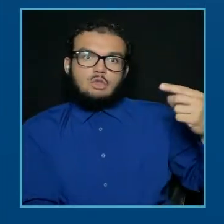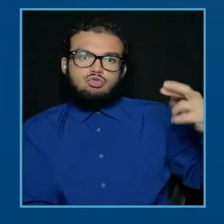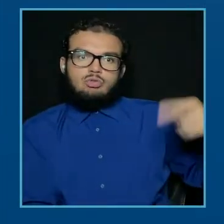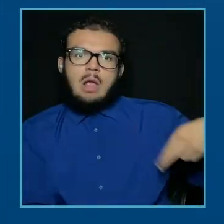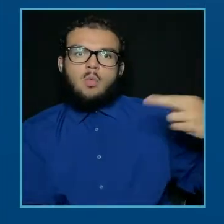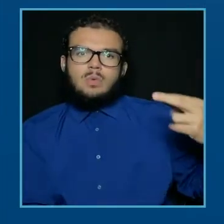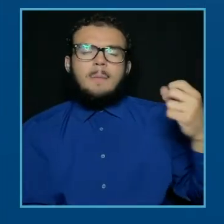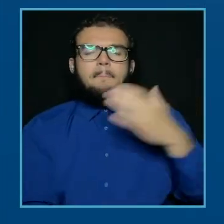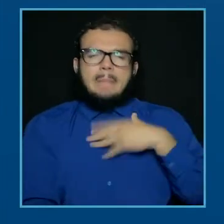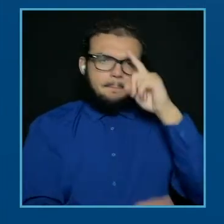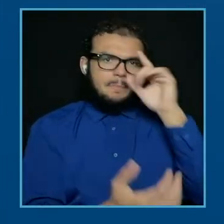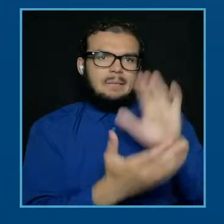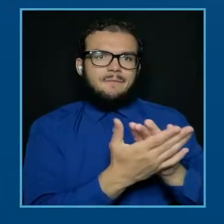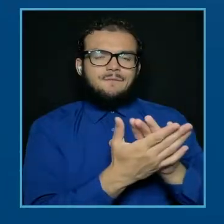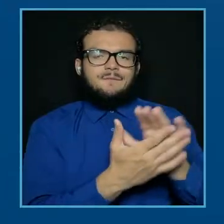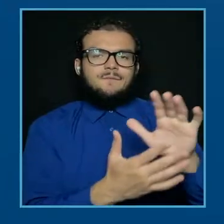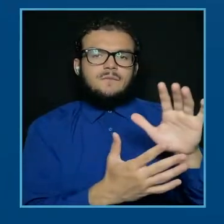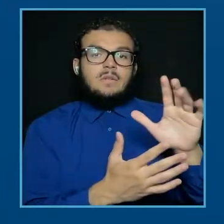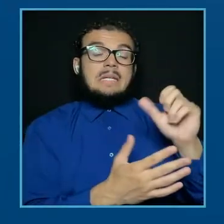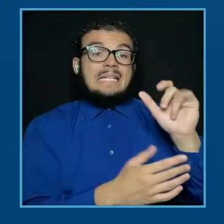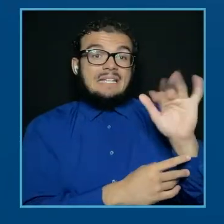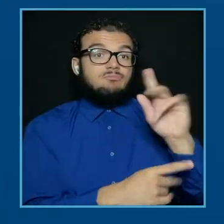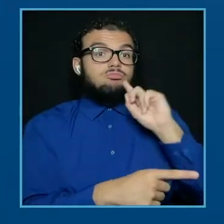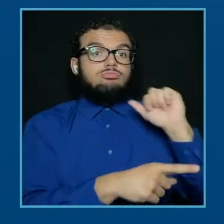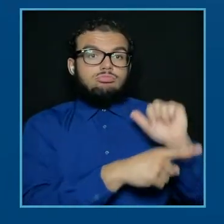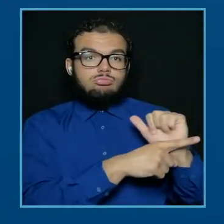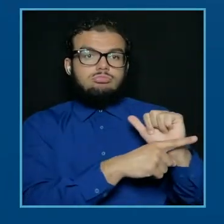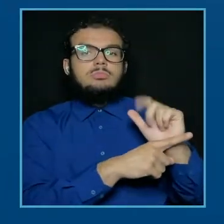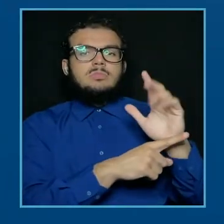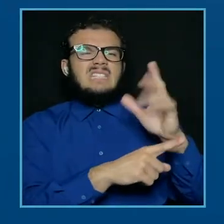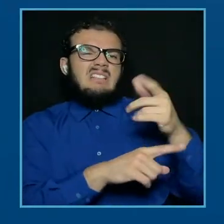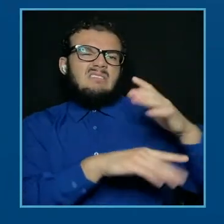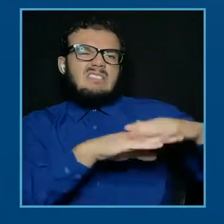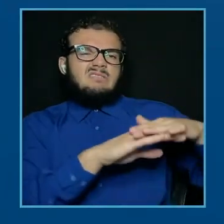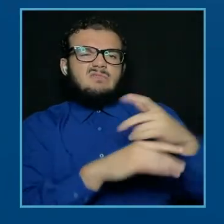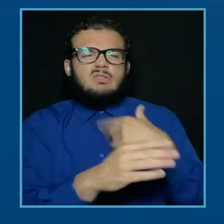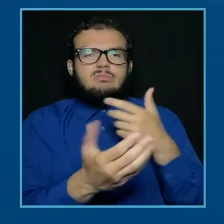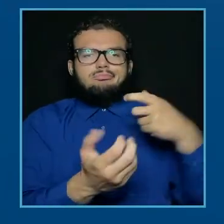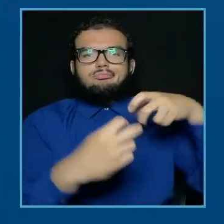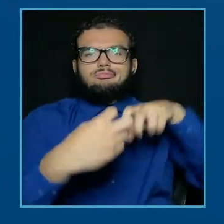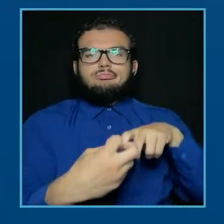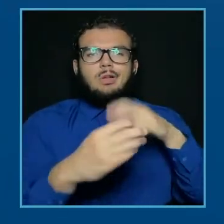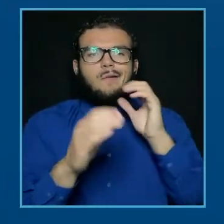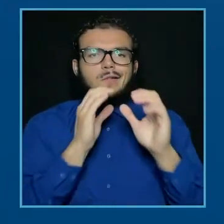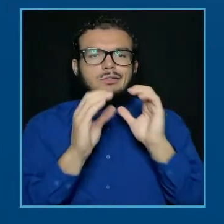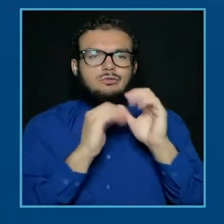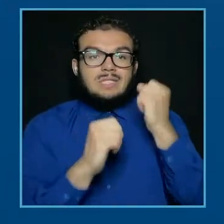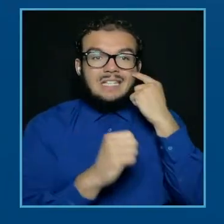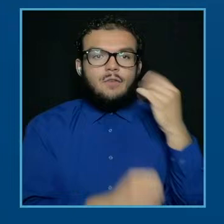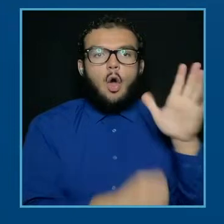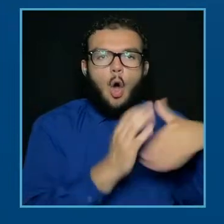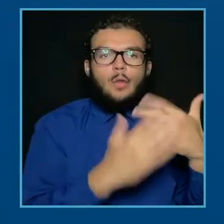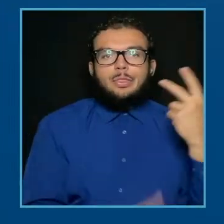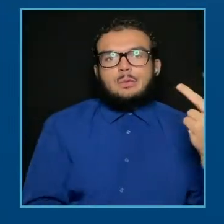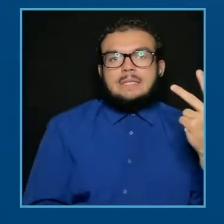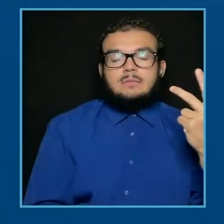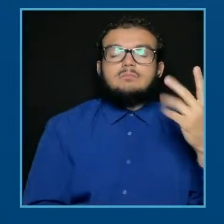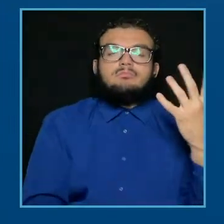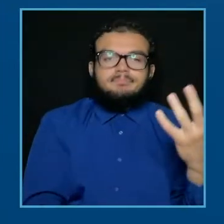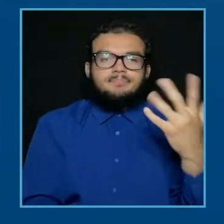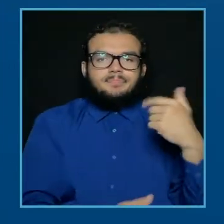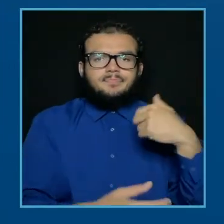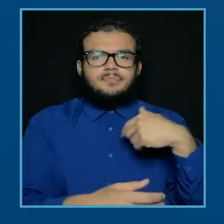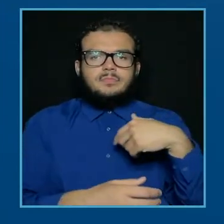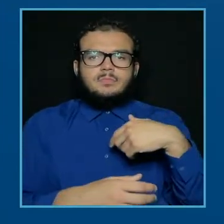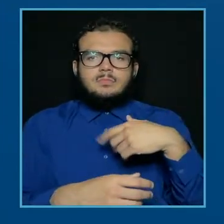believe that if we were to, that we should at least have a conversation whether or not all 3. That said, I don't think it